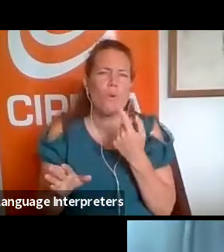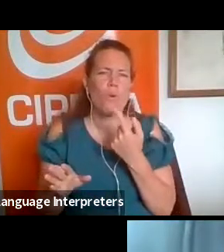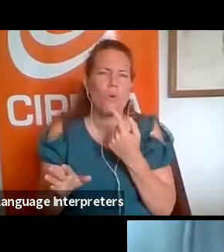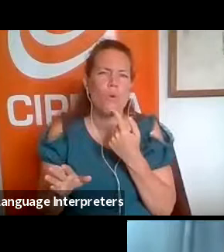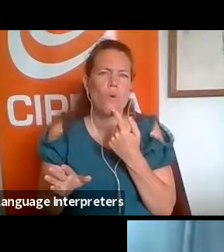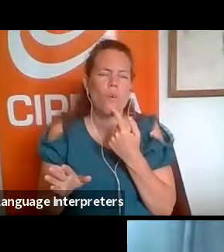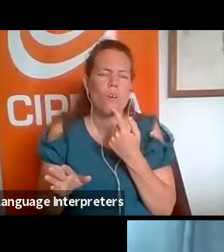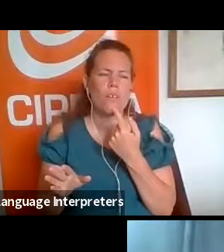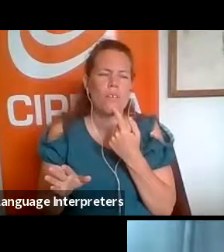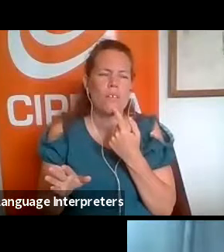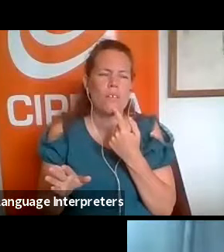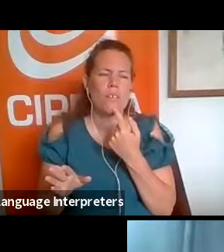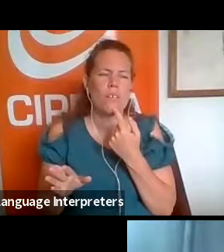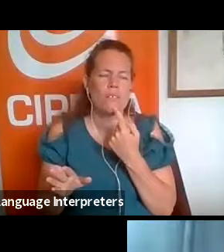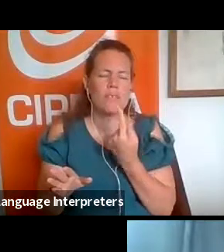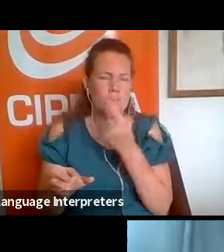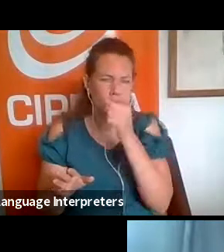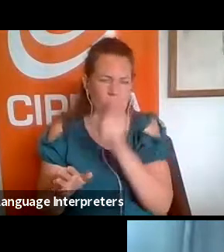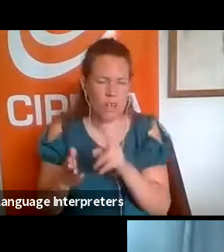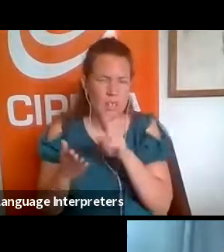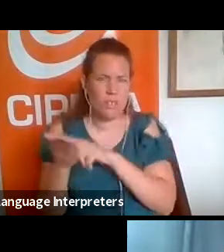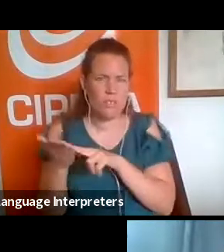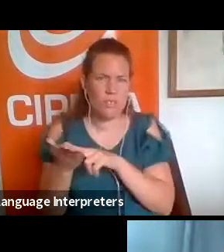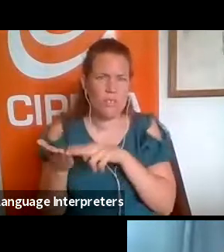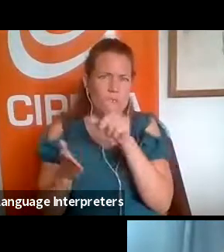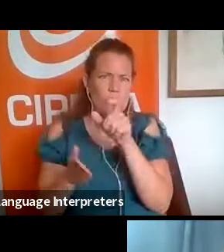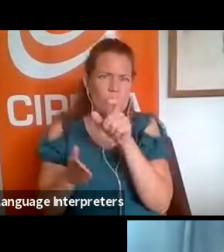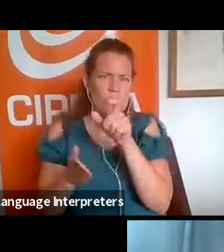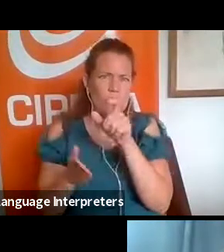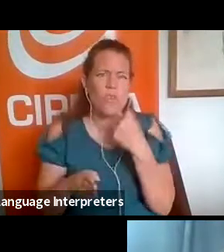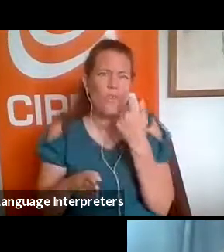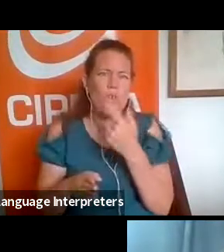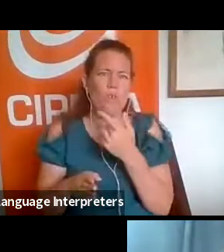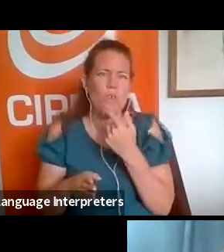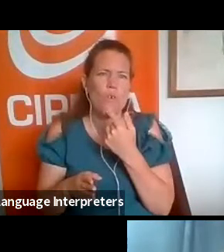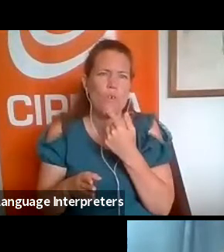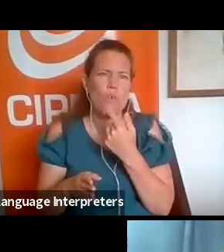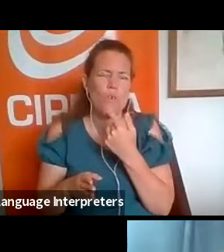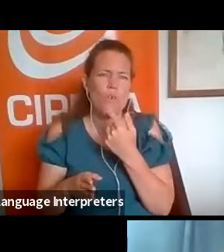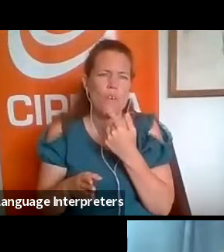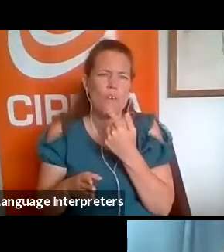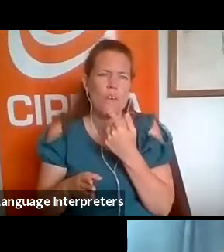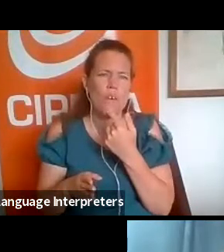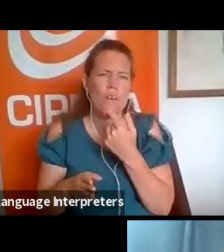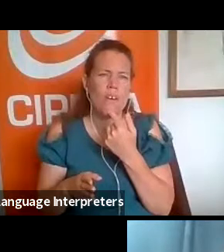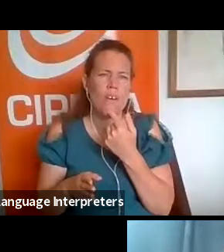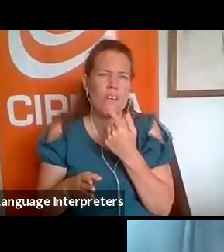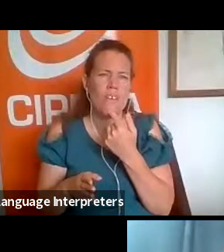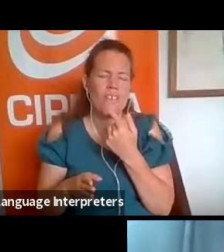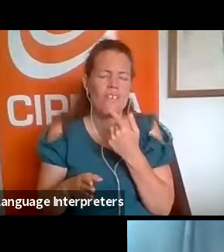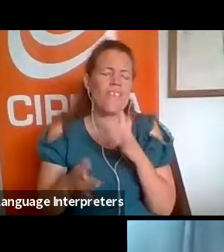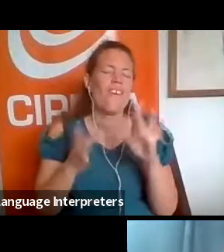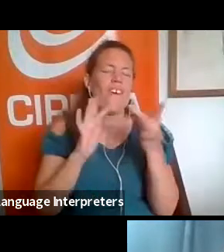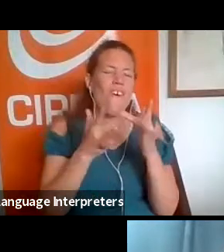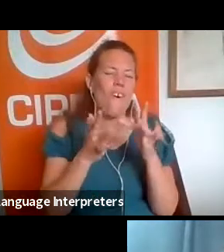including one user who killed Museveni online. I mean,